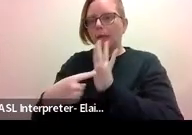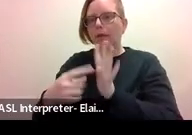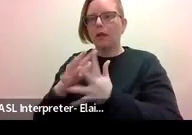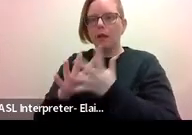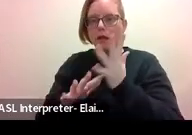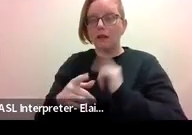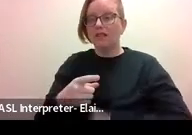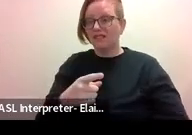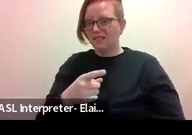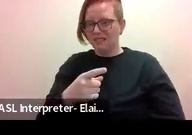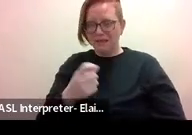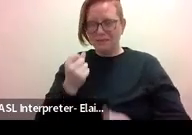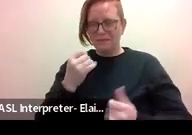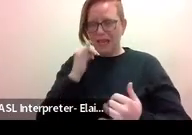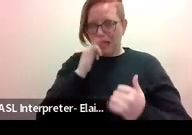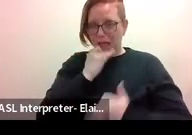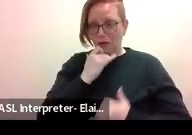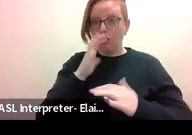Ranges.